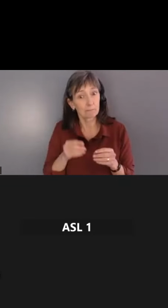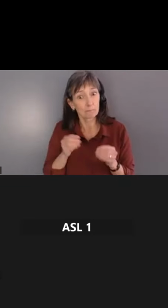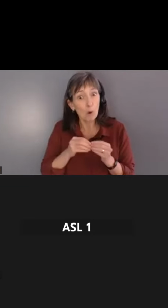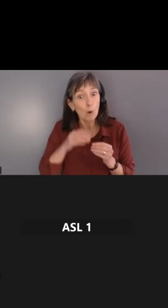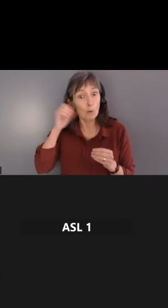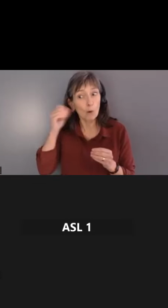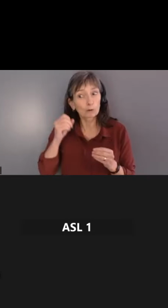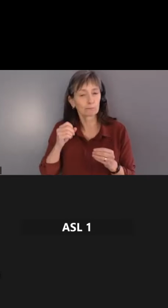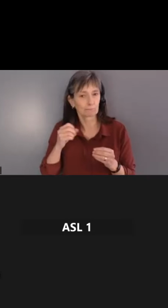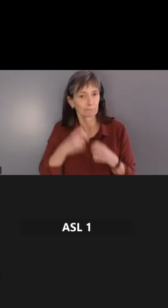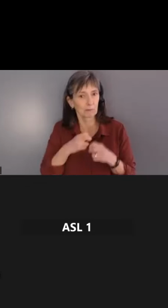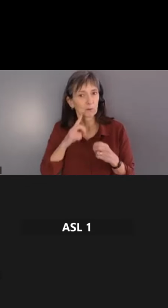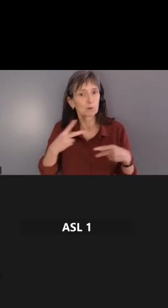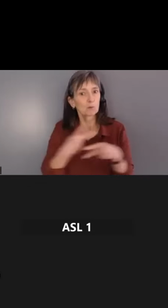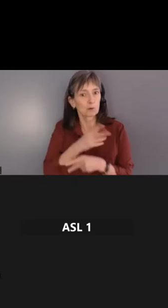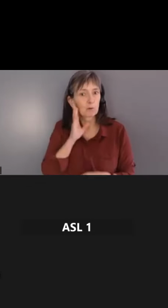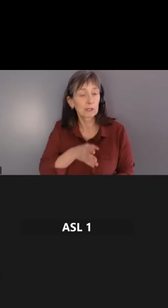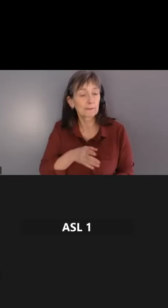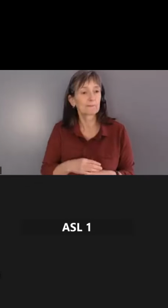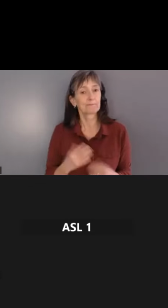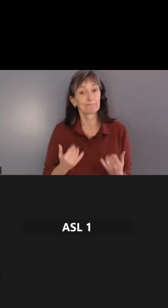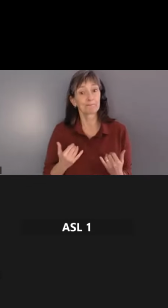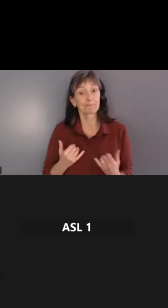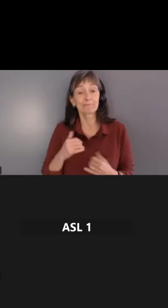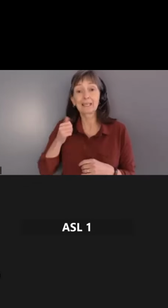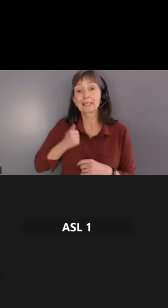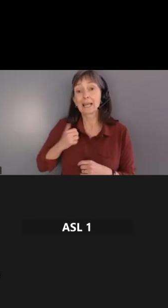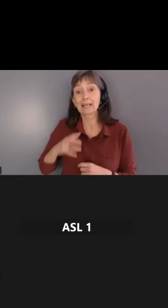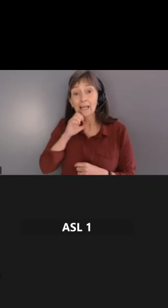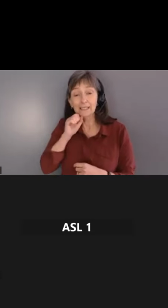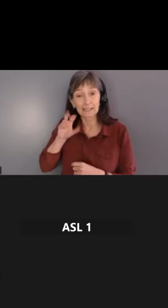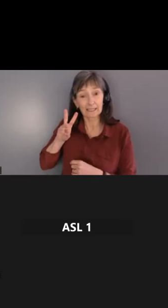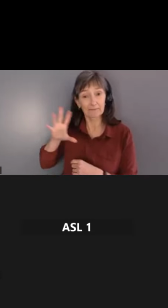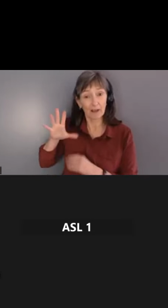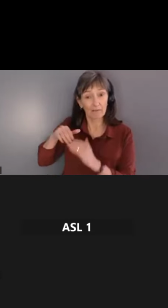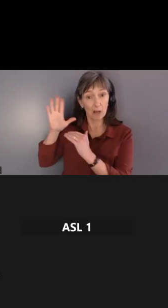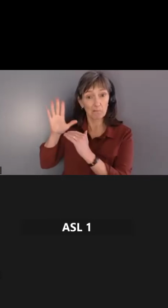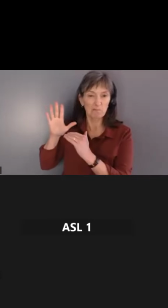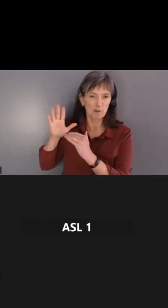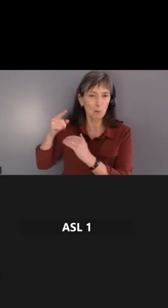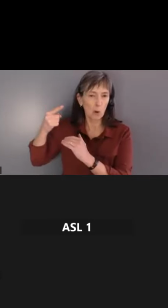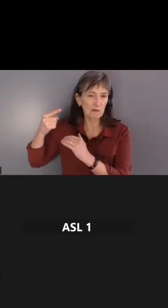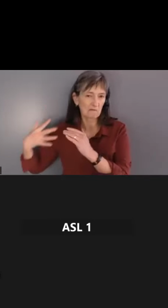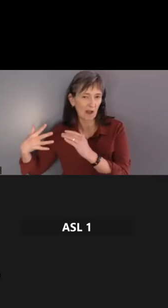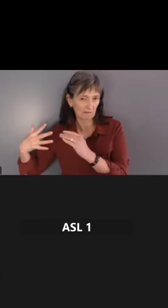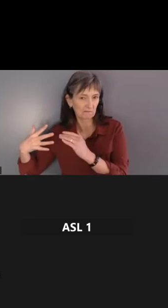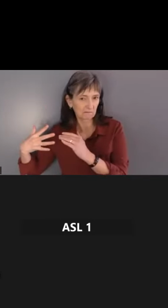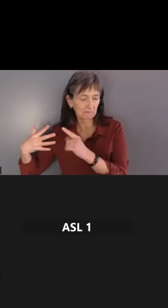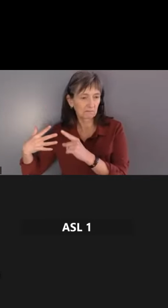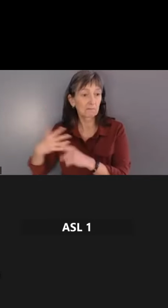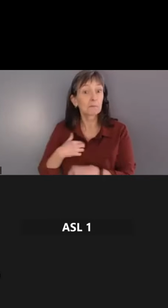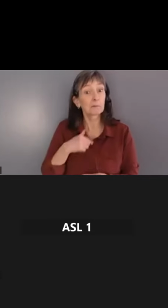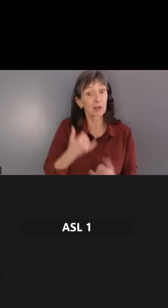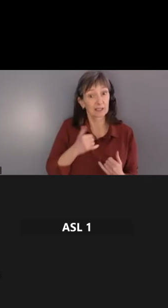Canada. Currently, Canadians aged 65 years and older make up about 1 in 5 Canadians, but between